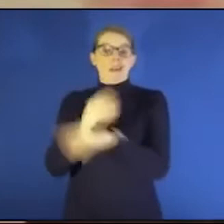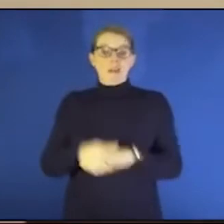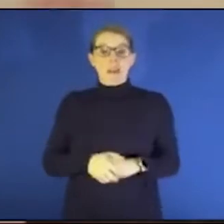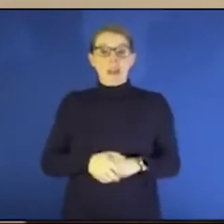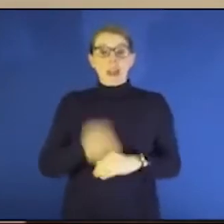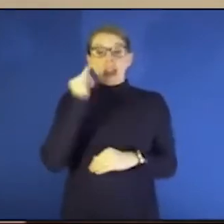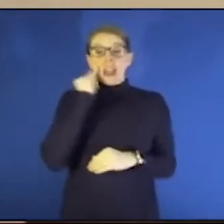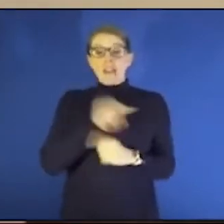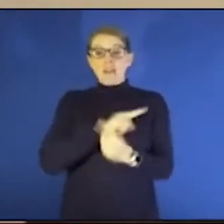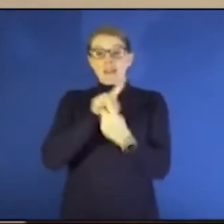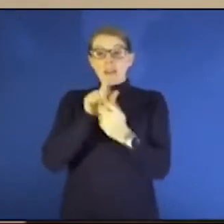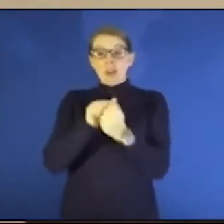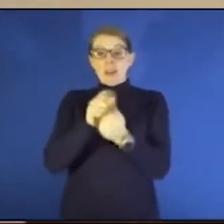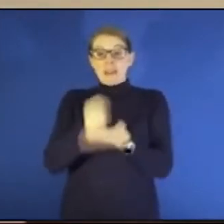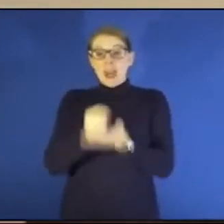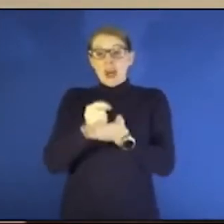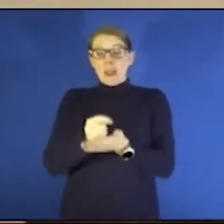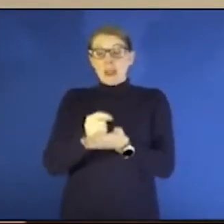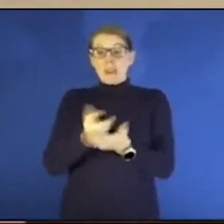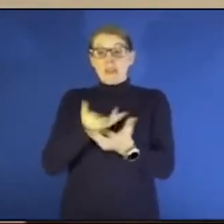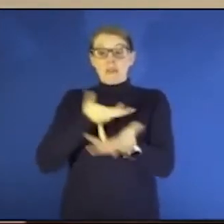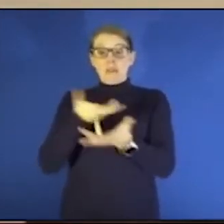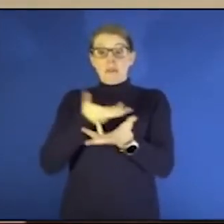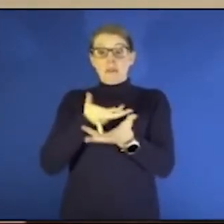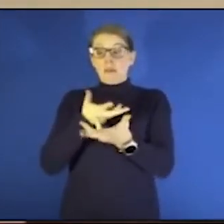telehealth, that sounds fantastic.